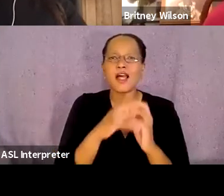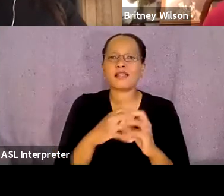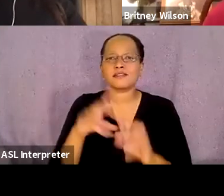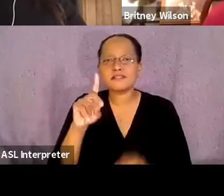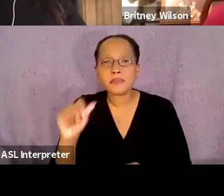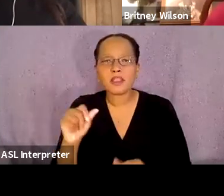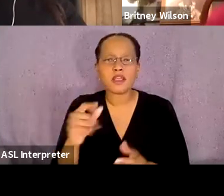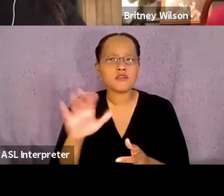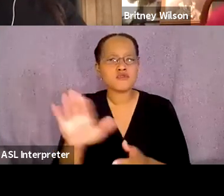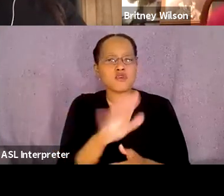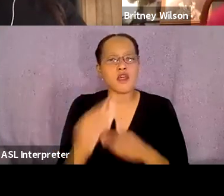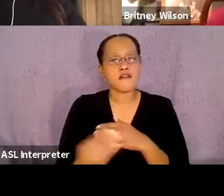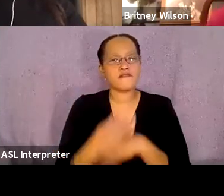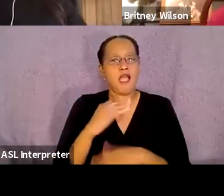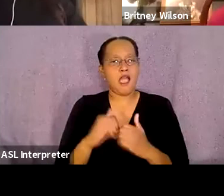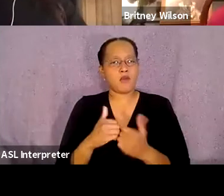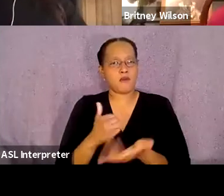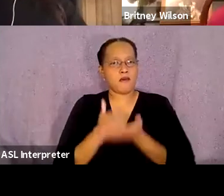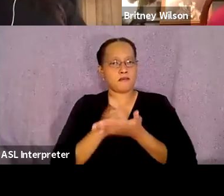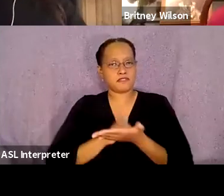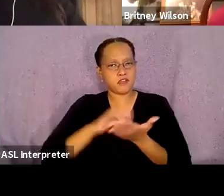educated on disability and intersectionality?